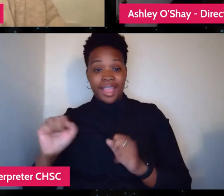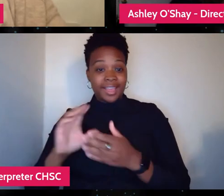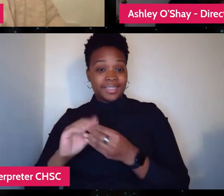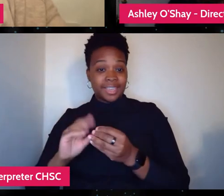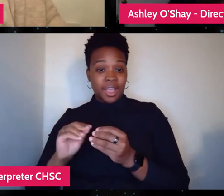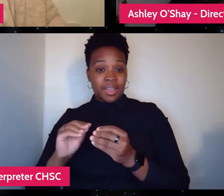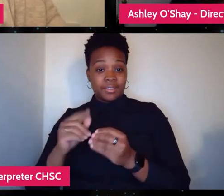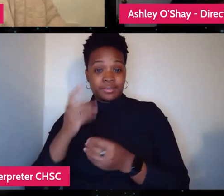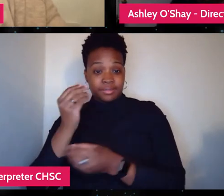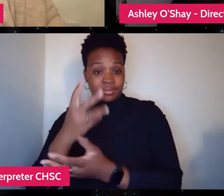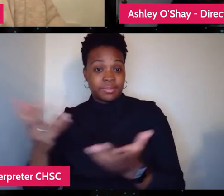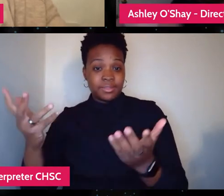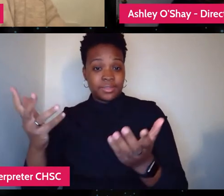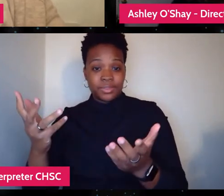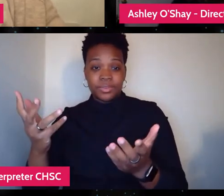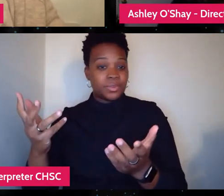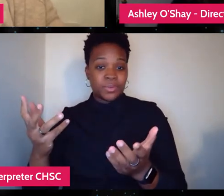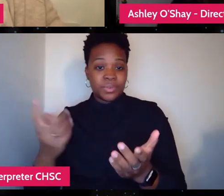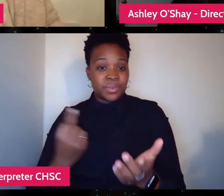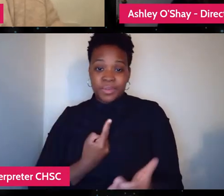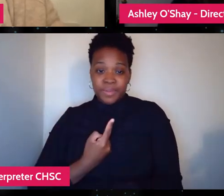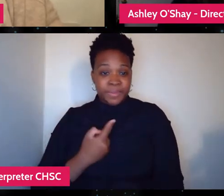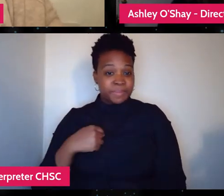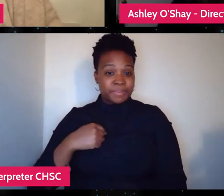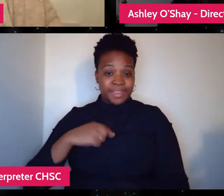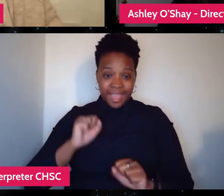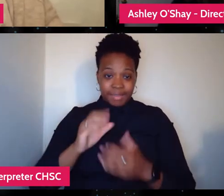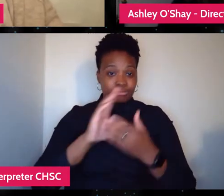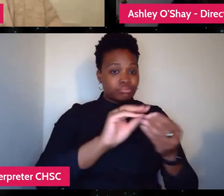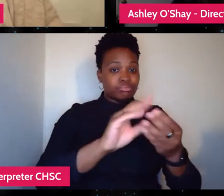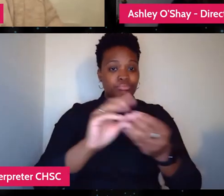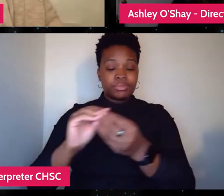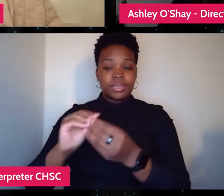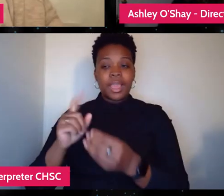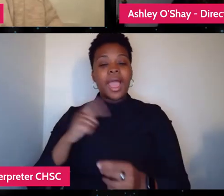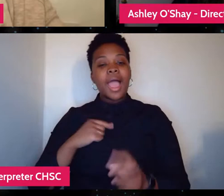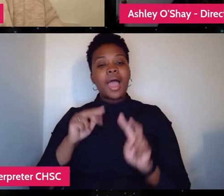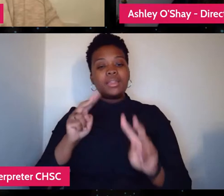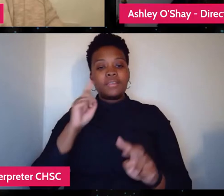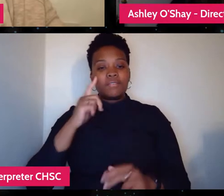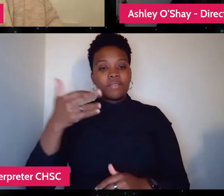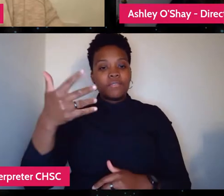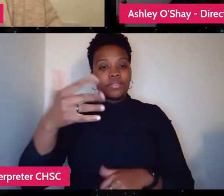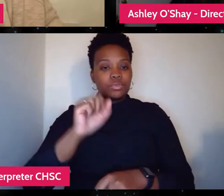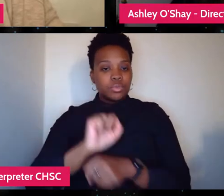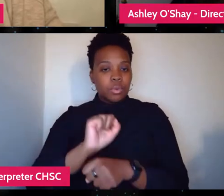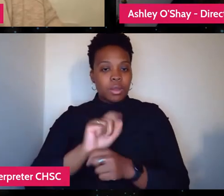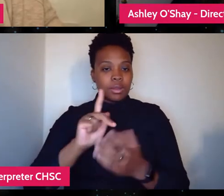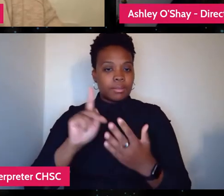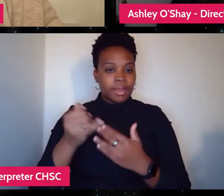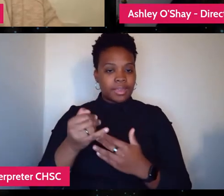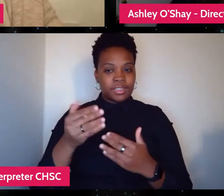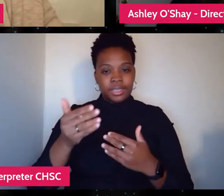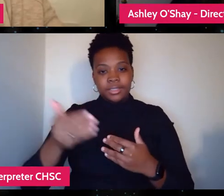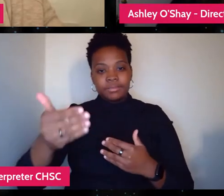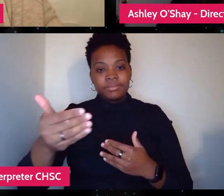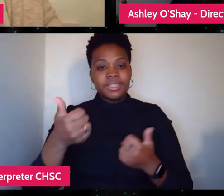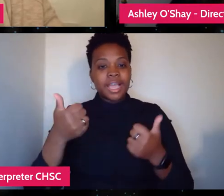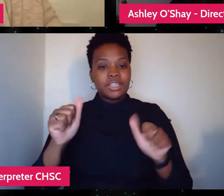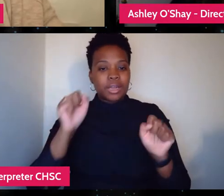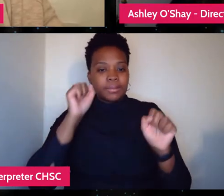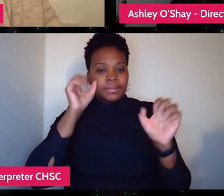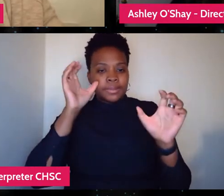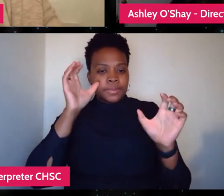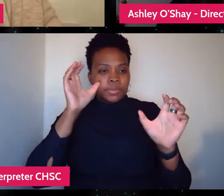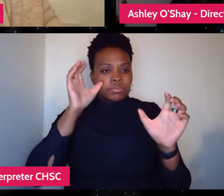could. And so as I've been looking to like the future work and the projects ahead, I'm really just trying to be in tune with that